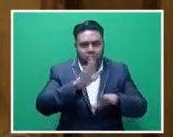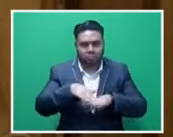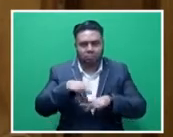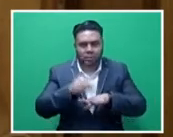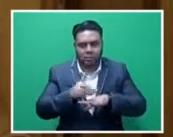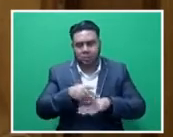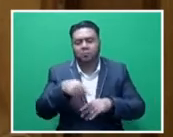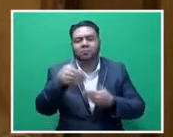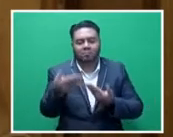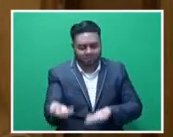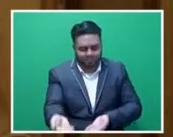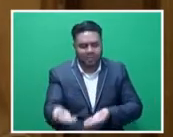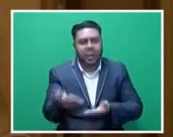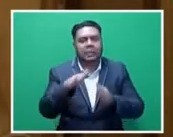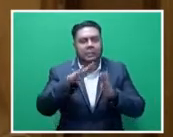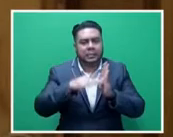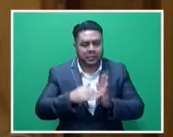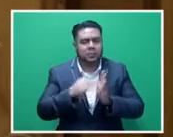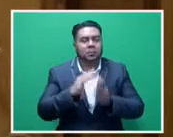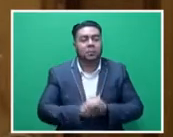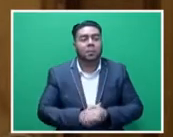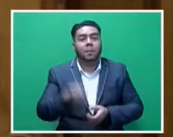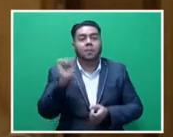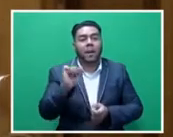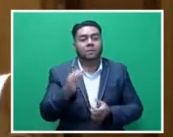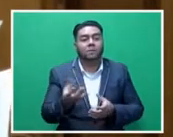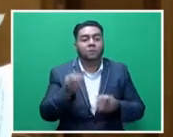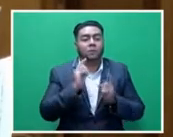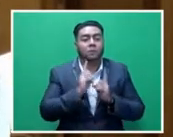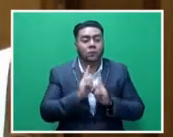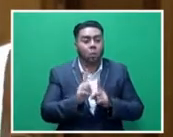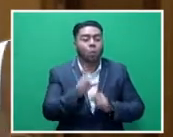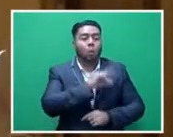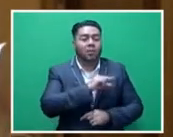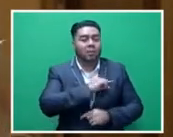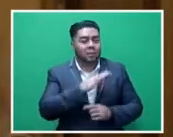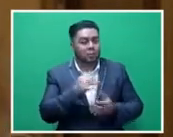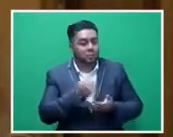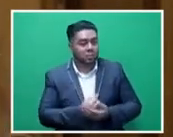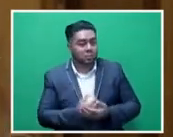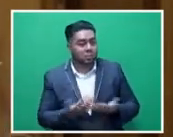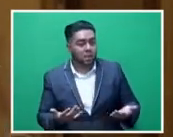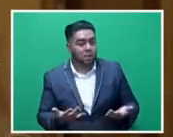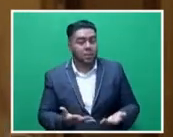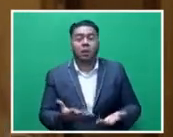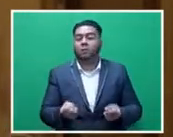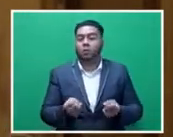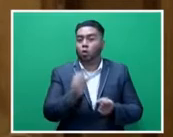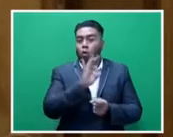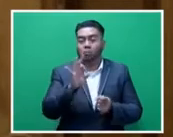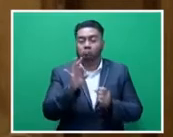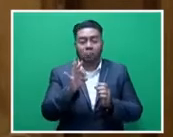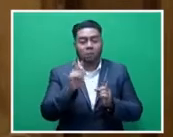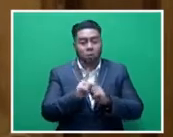located. The bus companies have been requested to adhere to this quality assurance maintenance system. However, there could be non-compliance